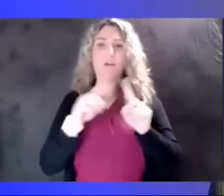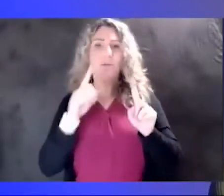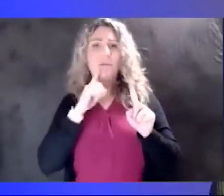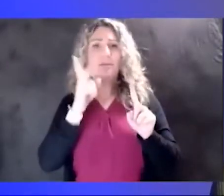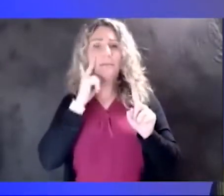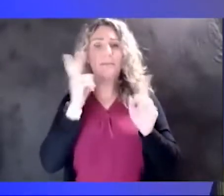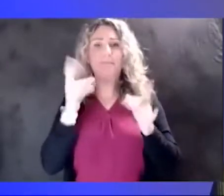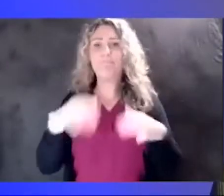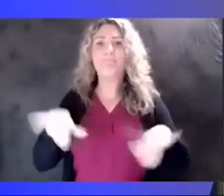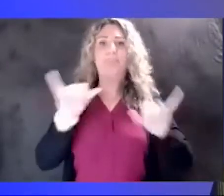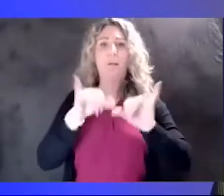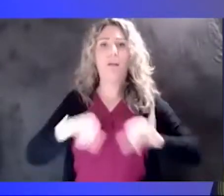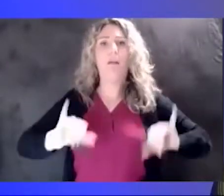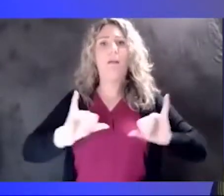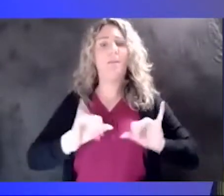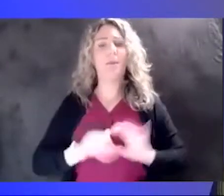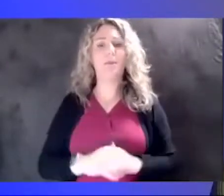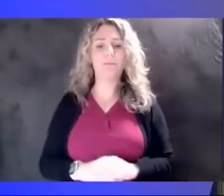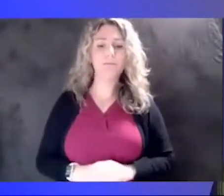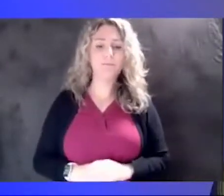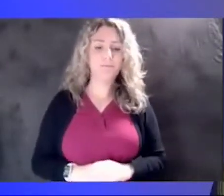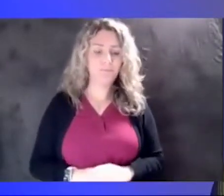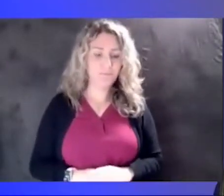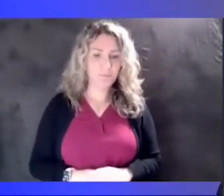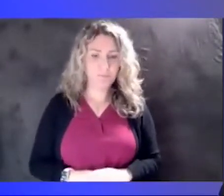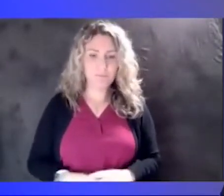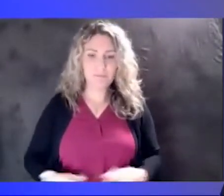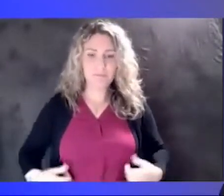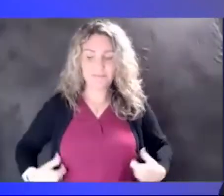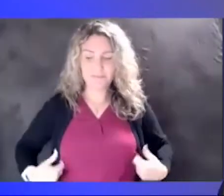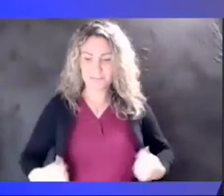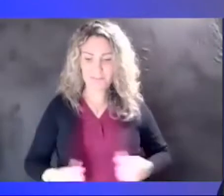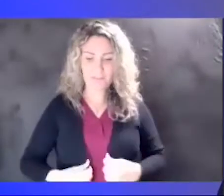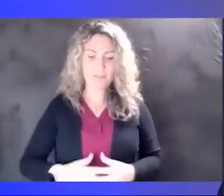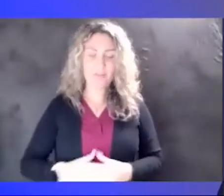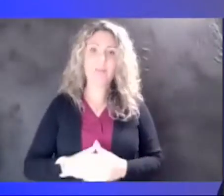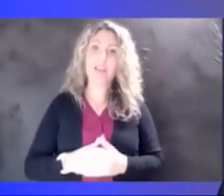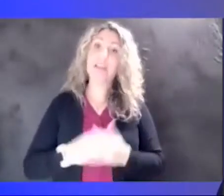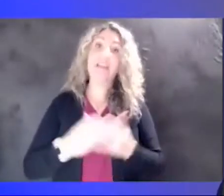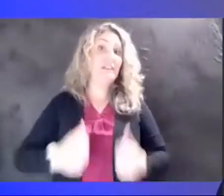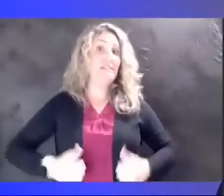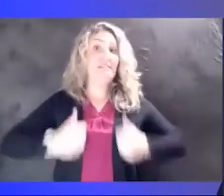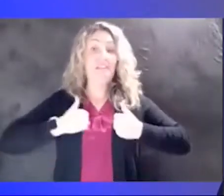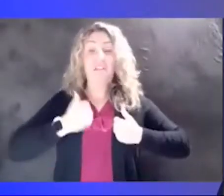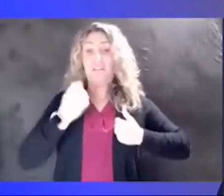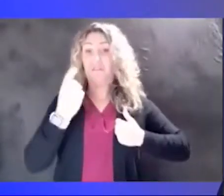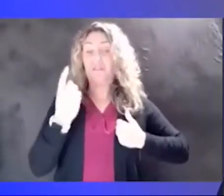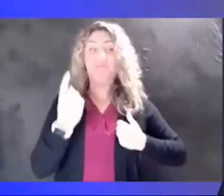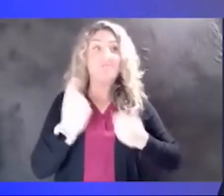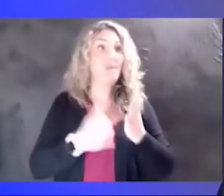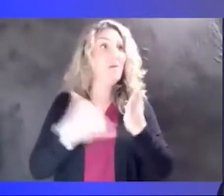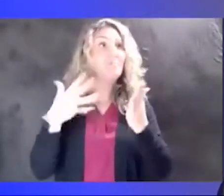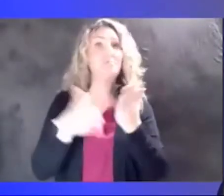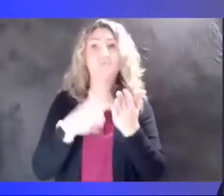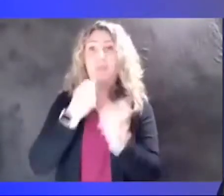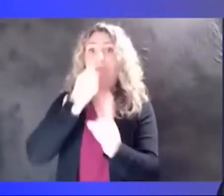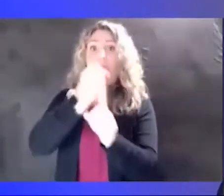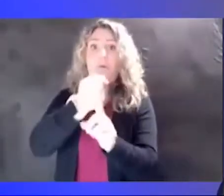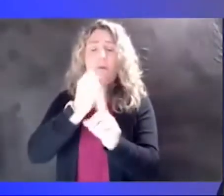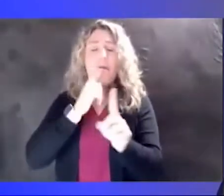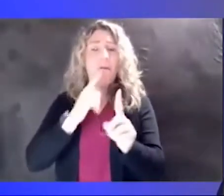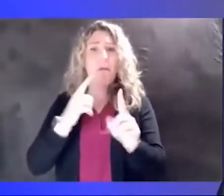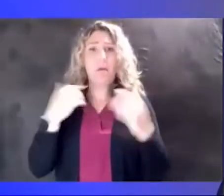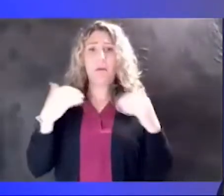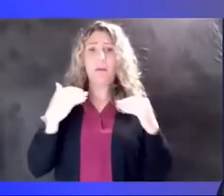and life throws us curveballs, and just kind of trying to help people recognize,